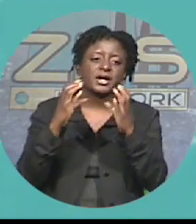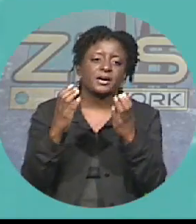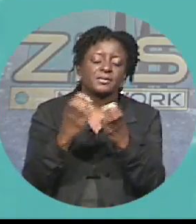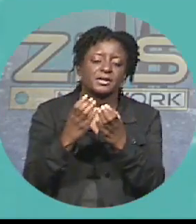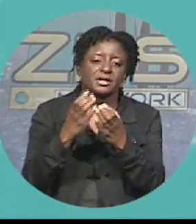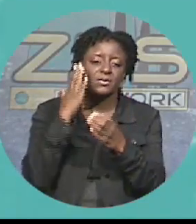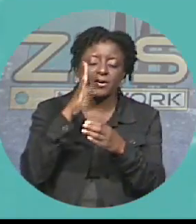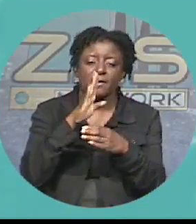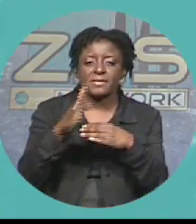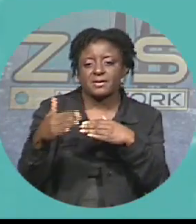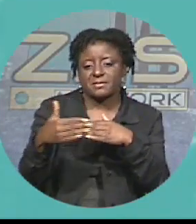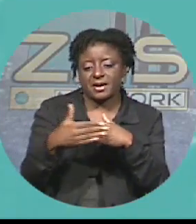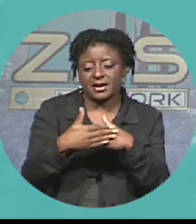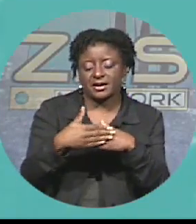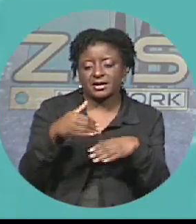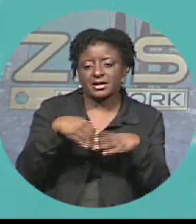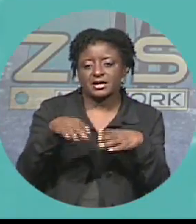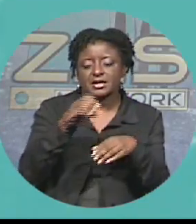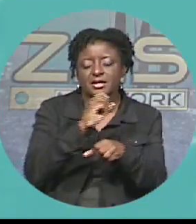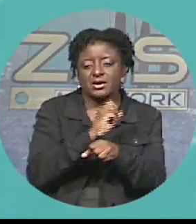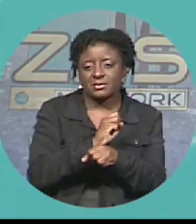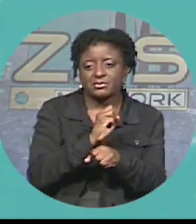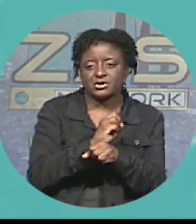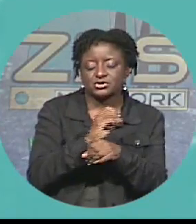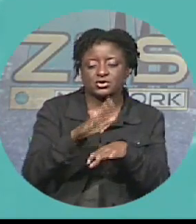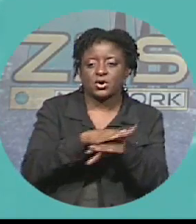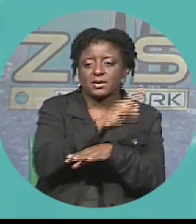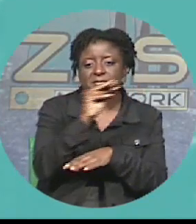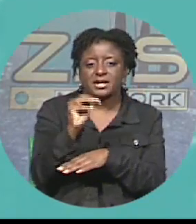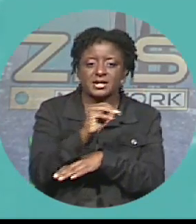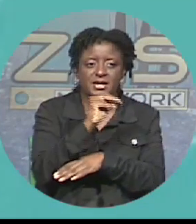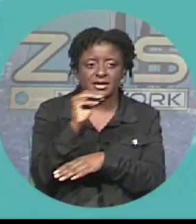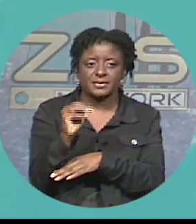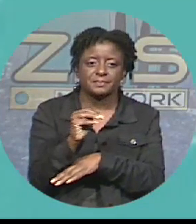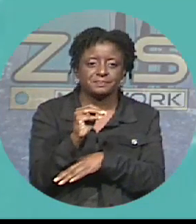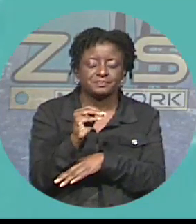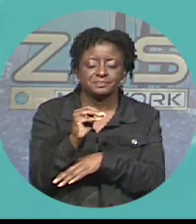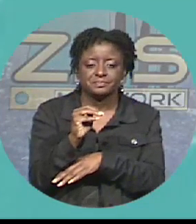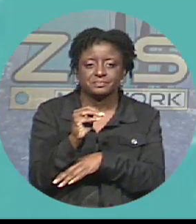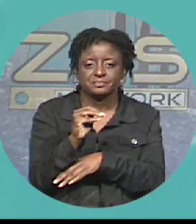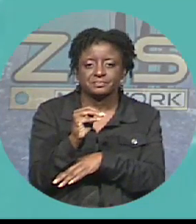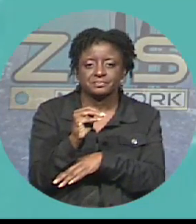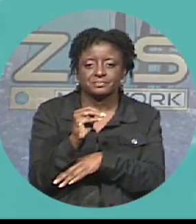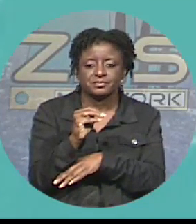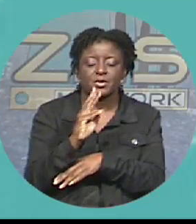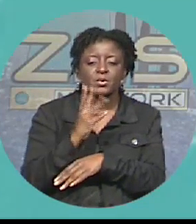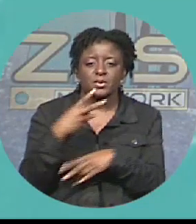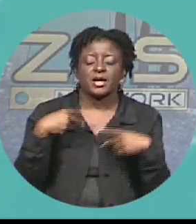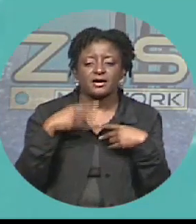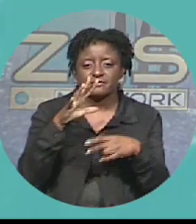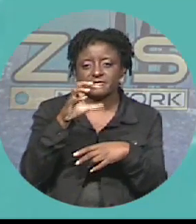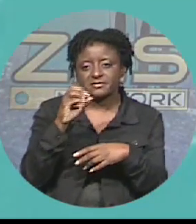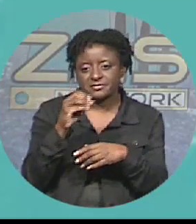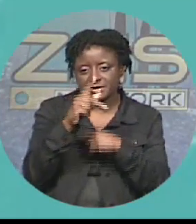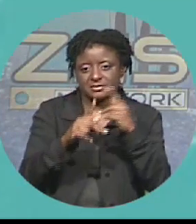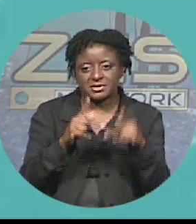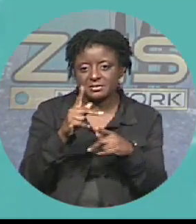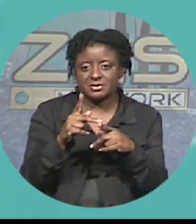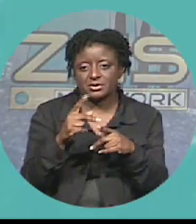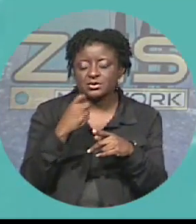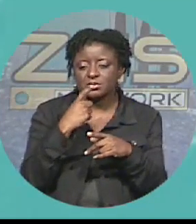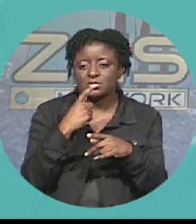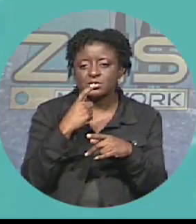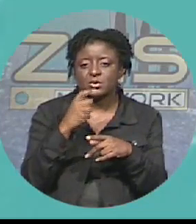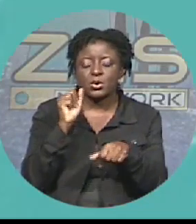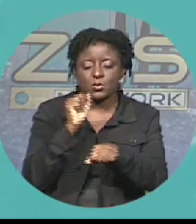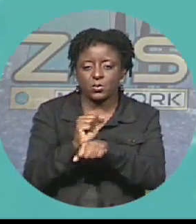back in full force on Monday. We have 50 people that have worked that work